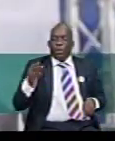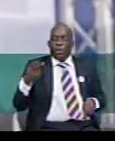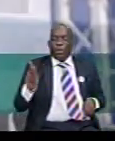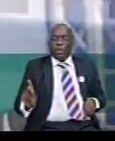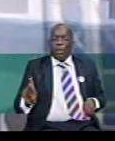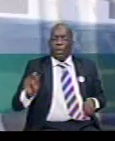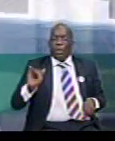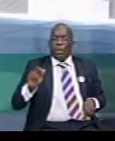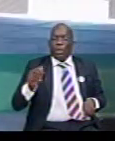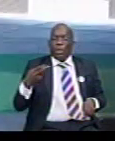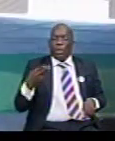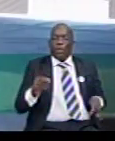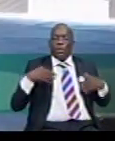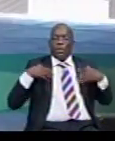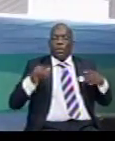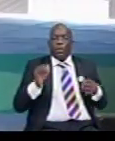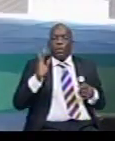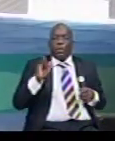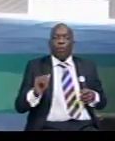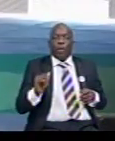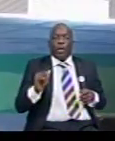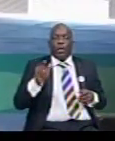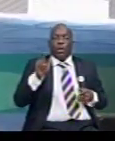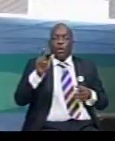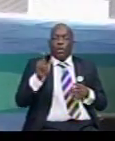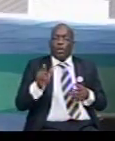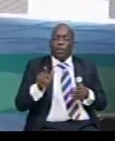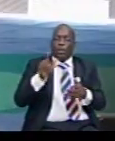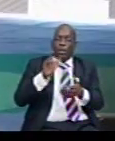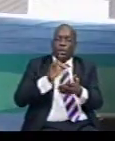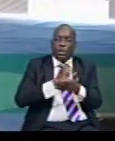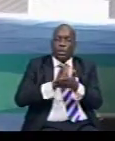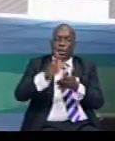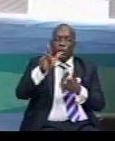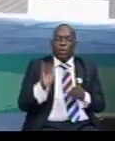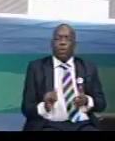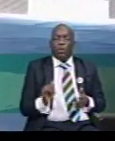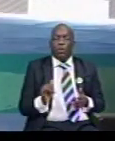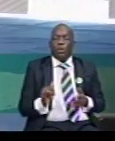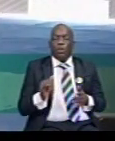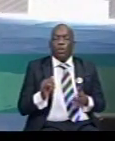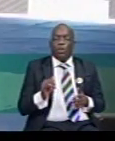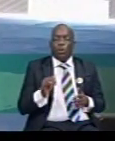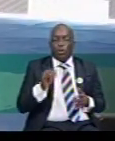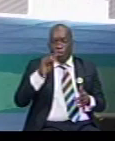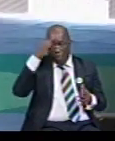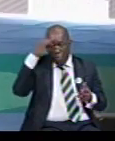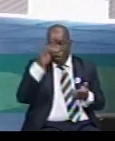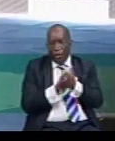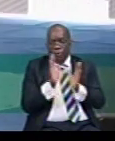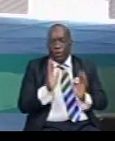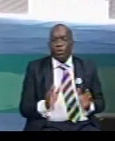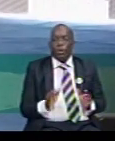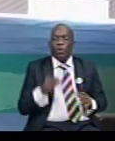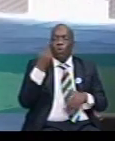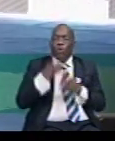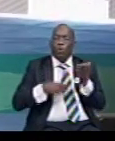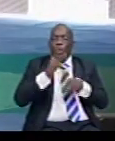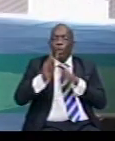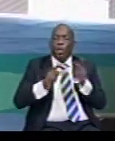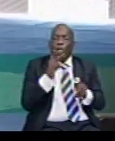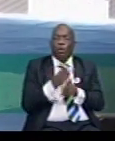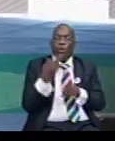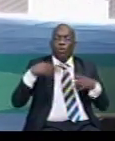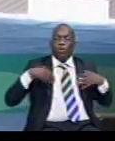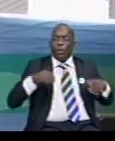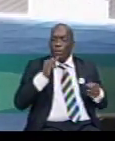godly believers. Ezekiah's healing. What kind of healing is that? We're looking